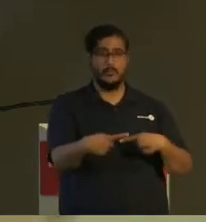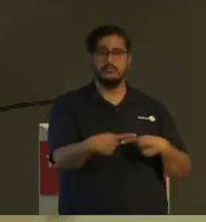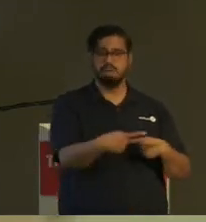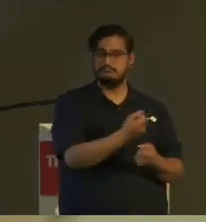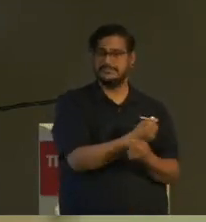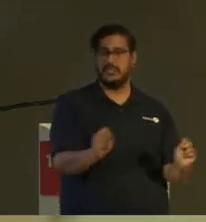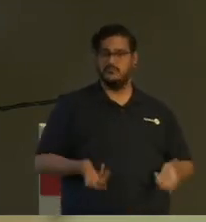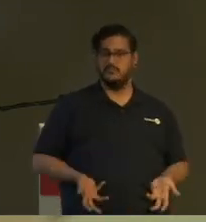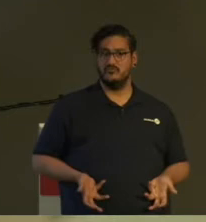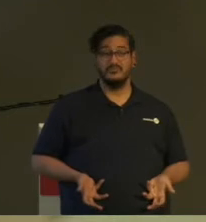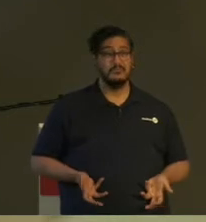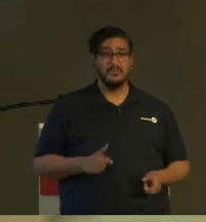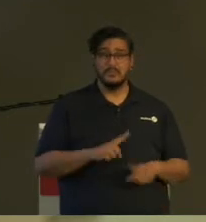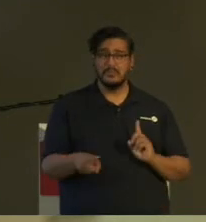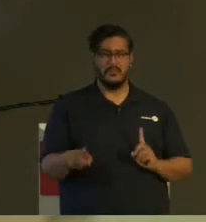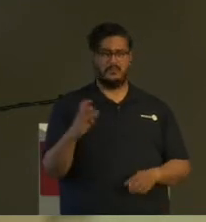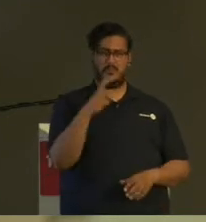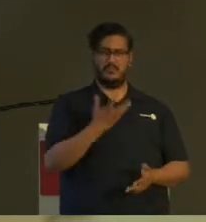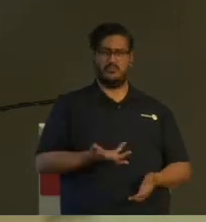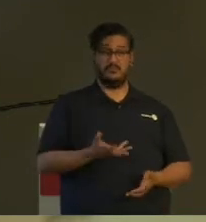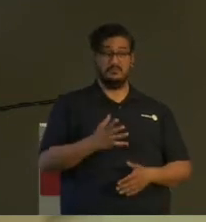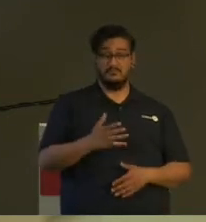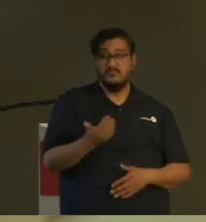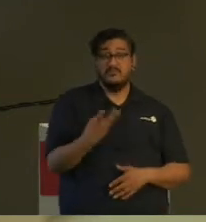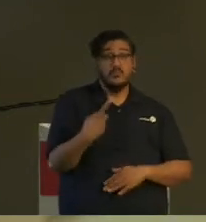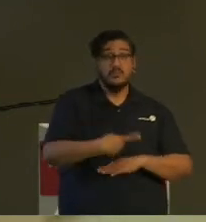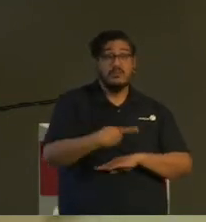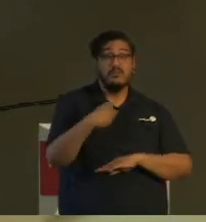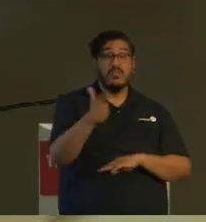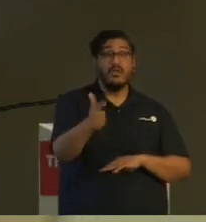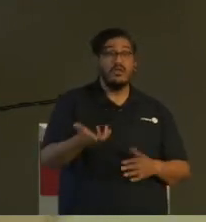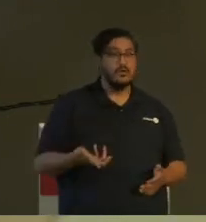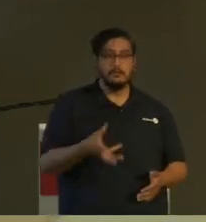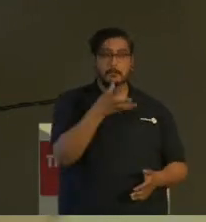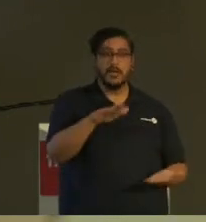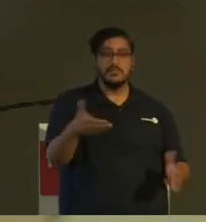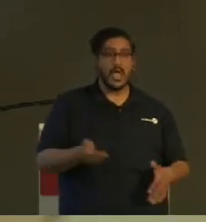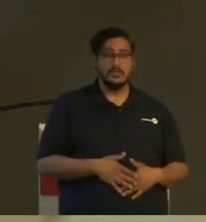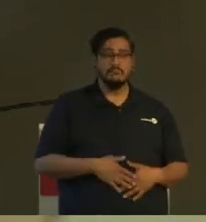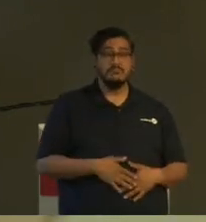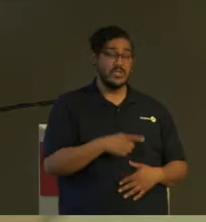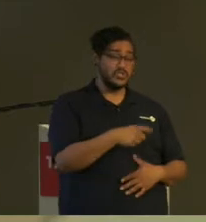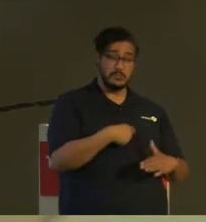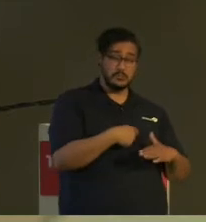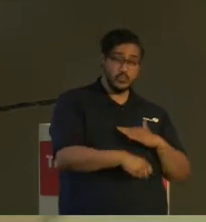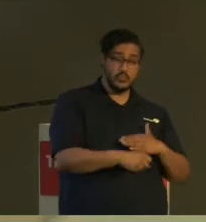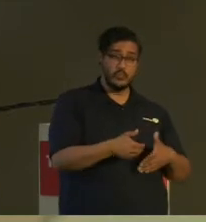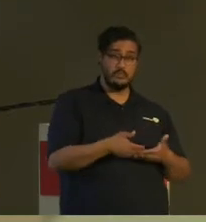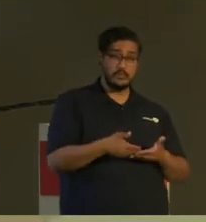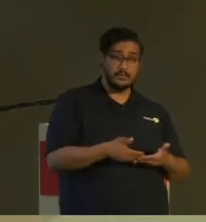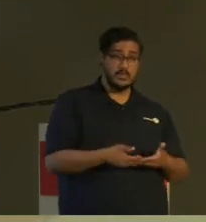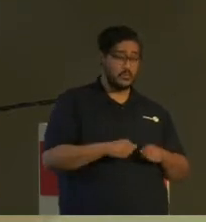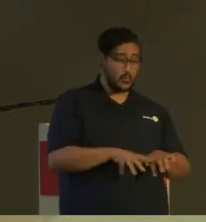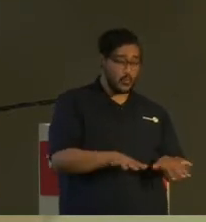the mother died a few days later. Since giving birth, she'd lingered at the bottom of the aquarium, where her swollen belly refused